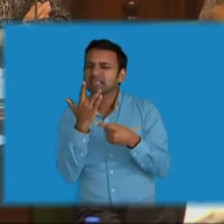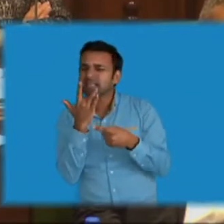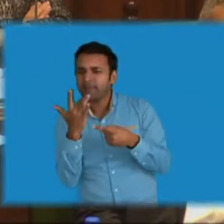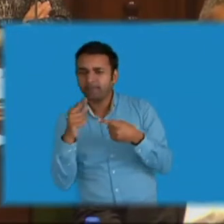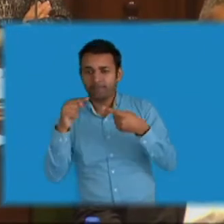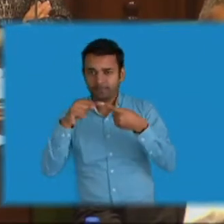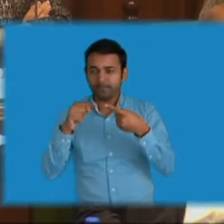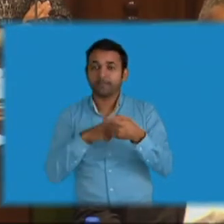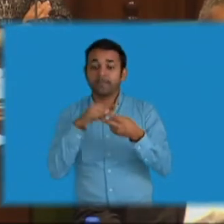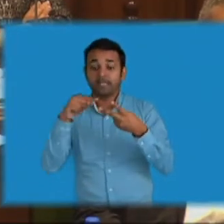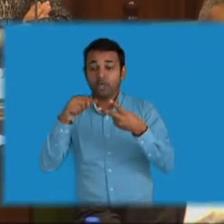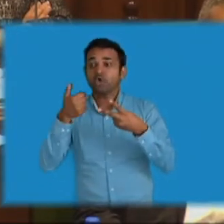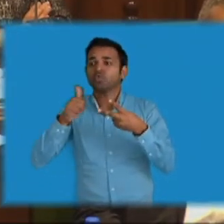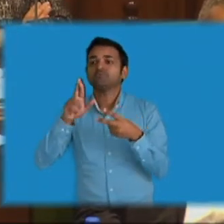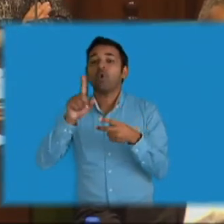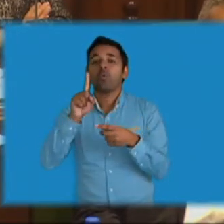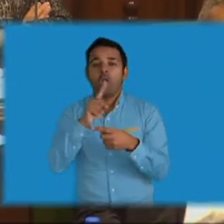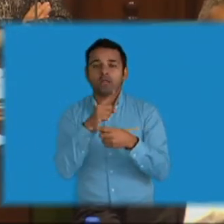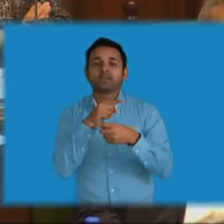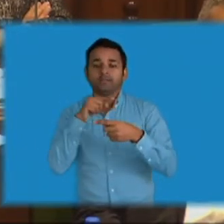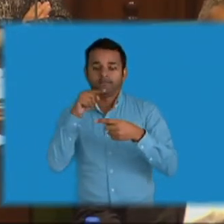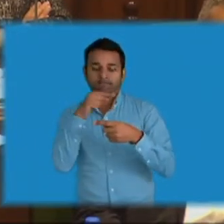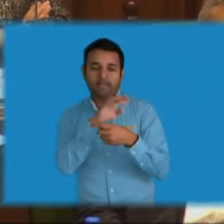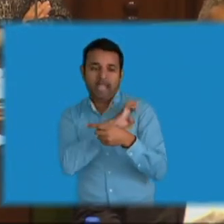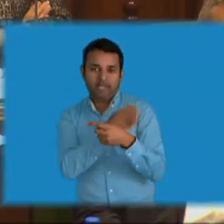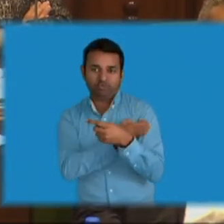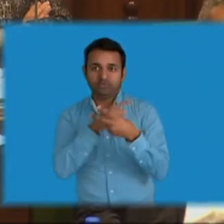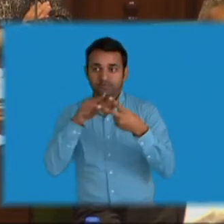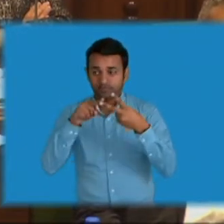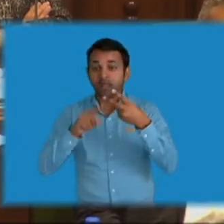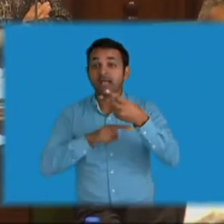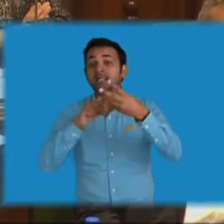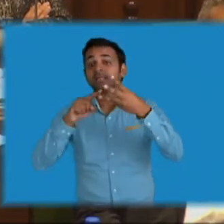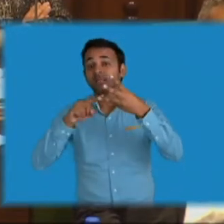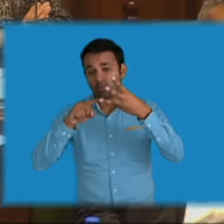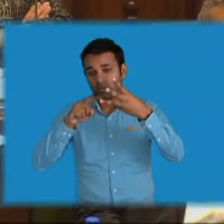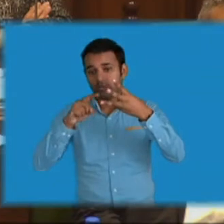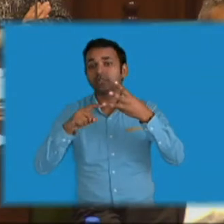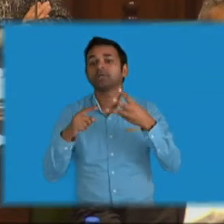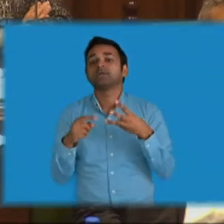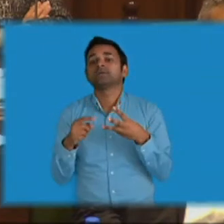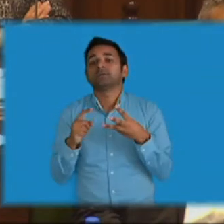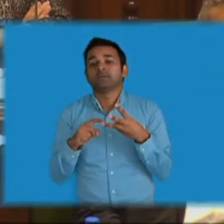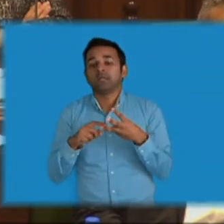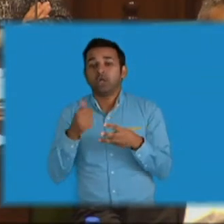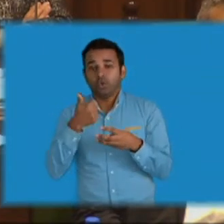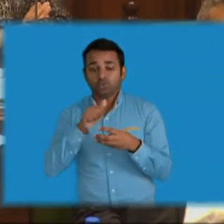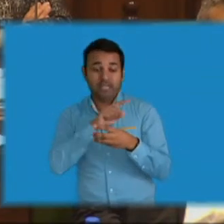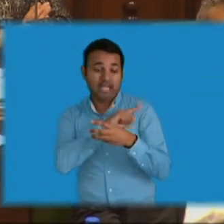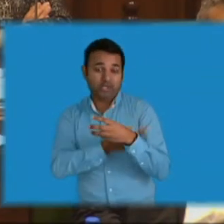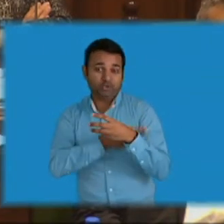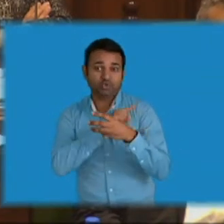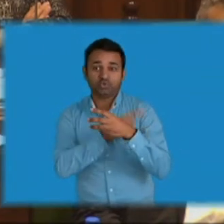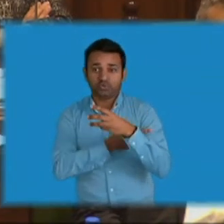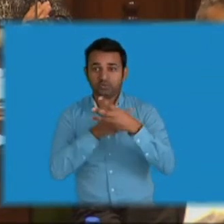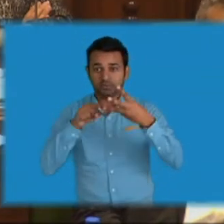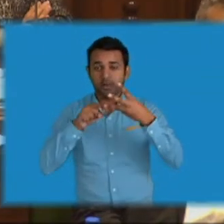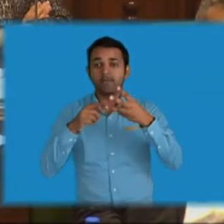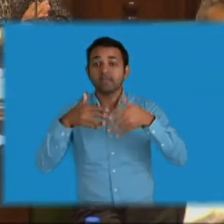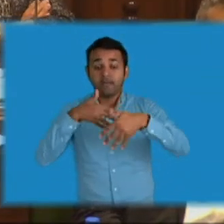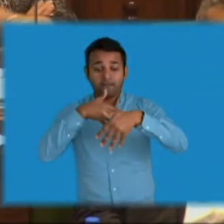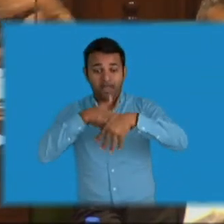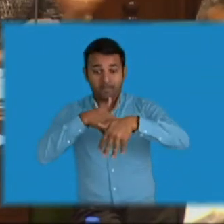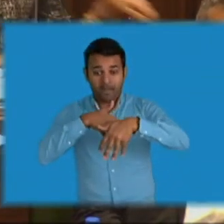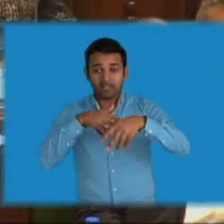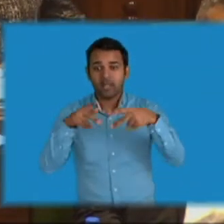eucalyptus as future fuel wood stock to the power plant. Under this public-private partnership arrangement, government